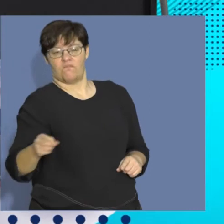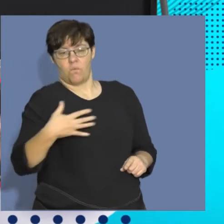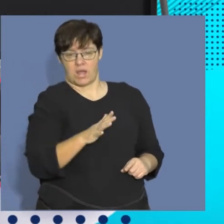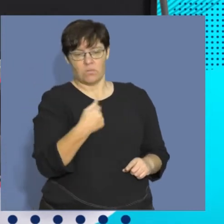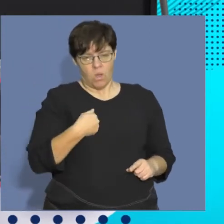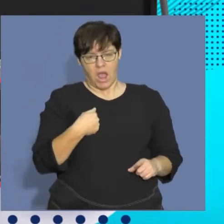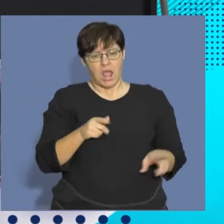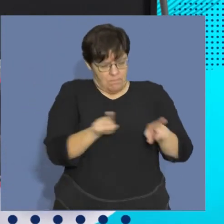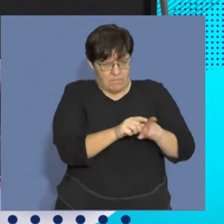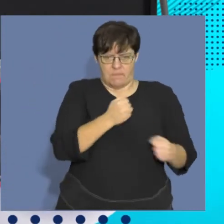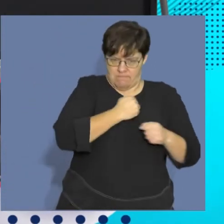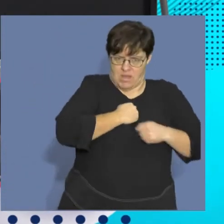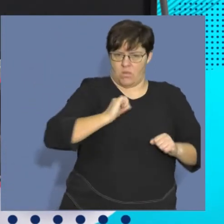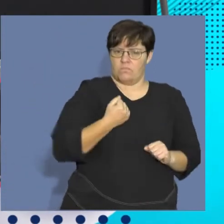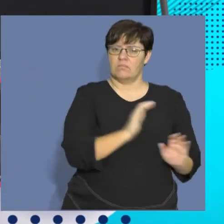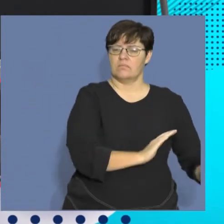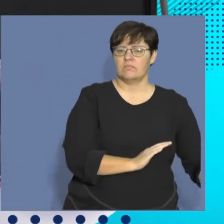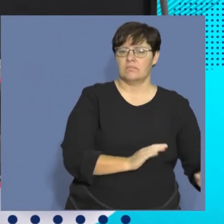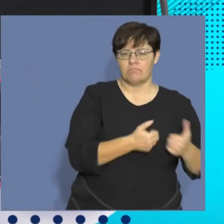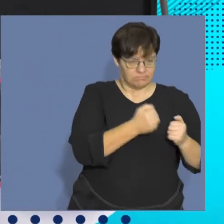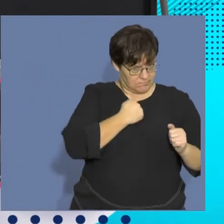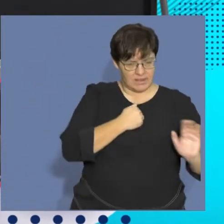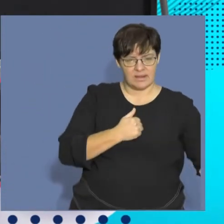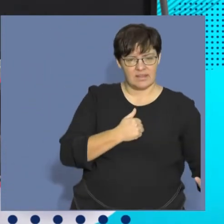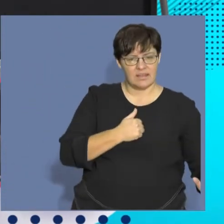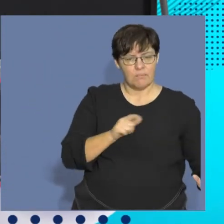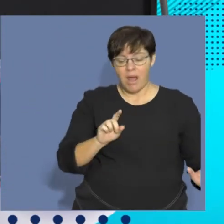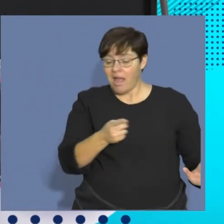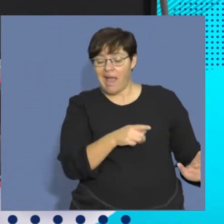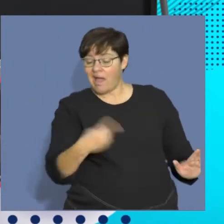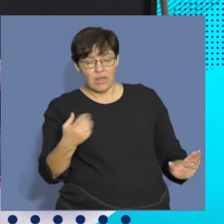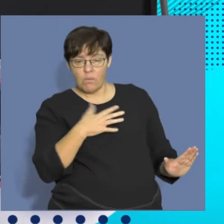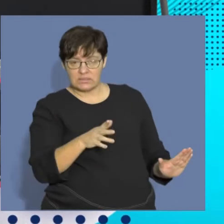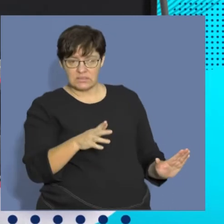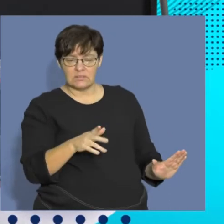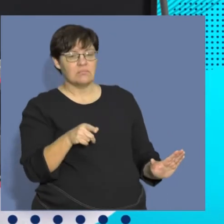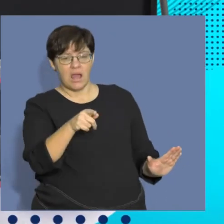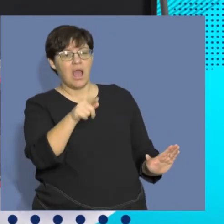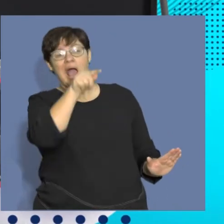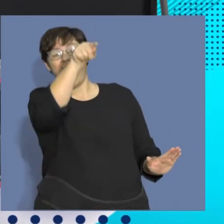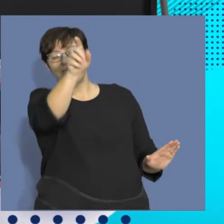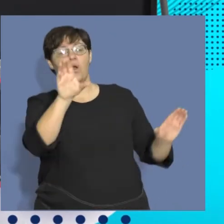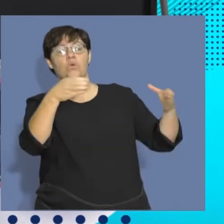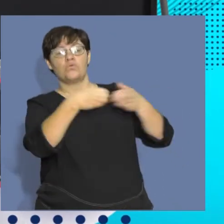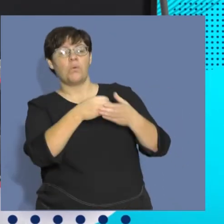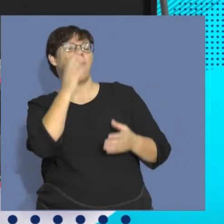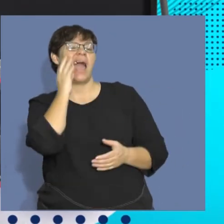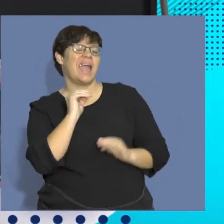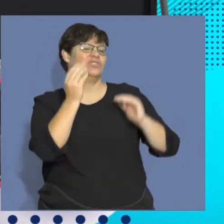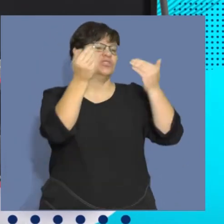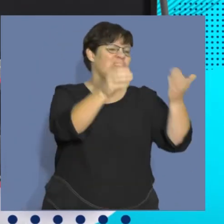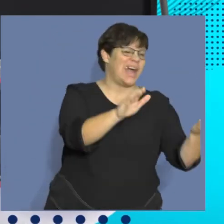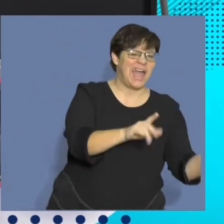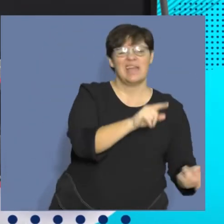males out of their population. And populations that have maybe lost reproductive